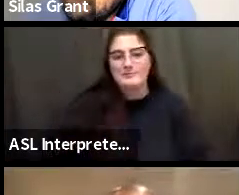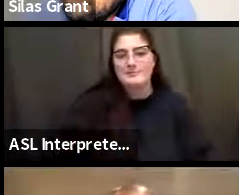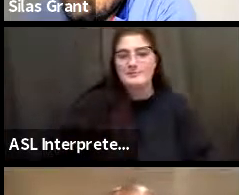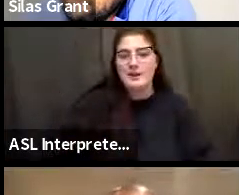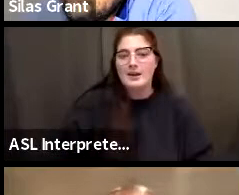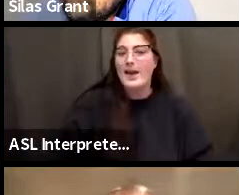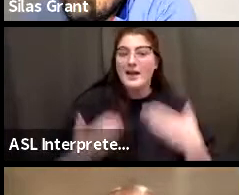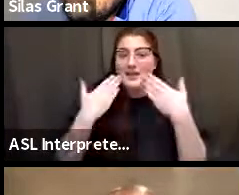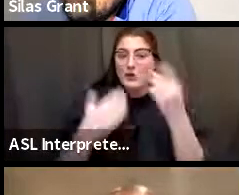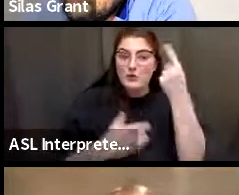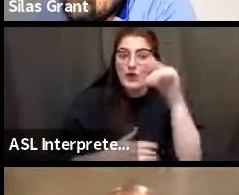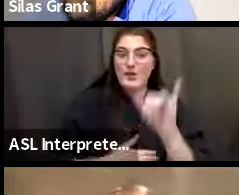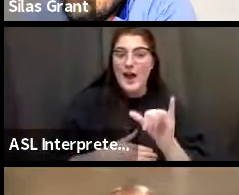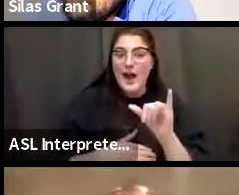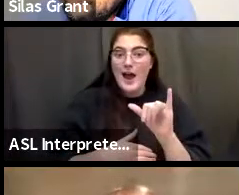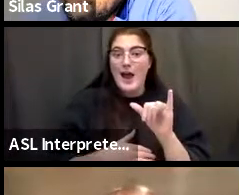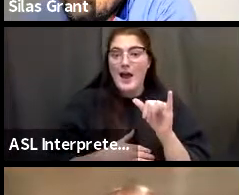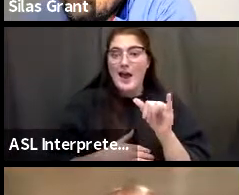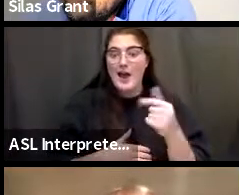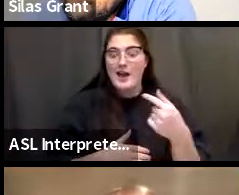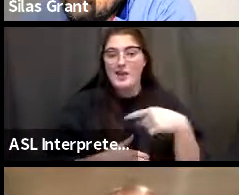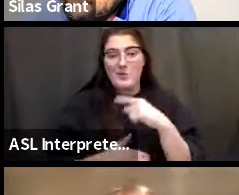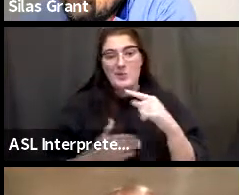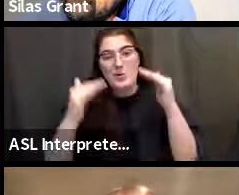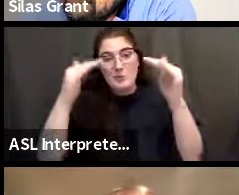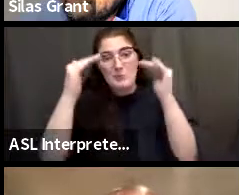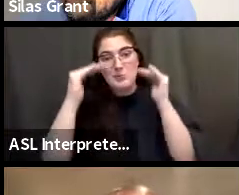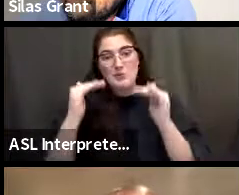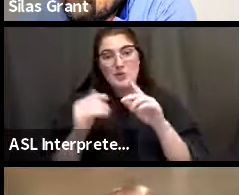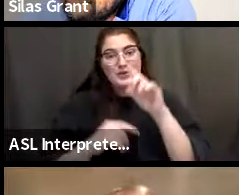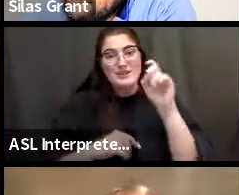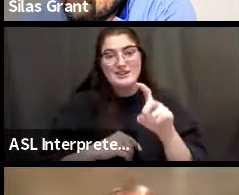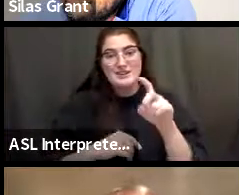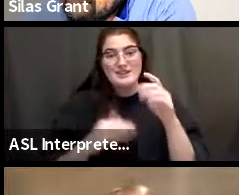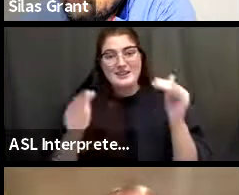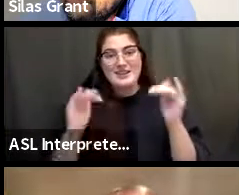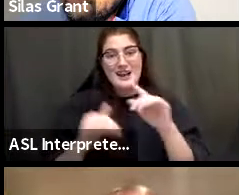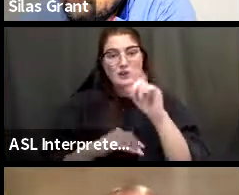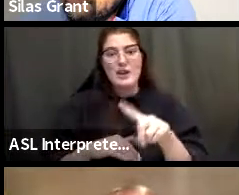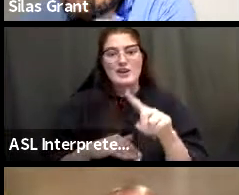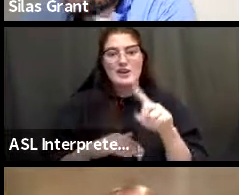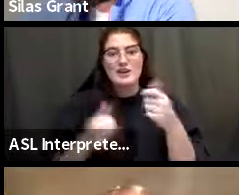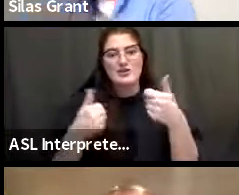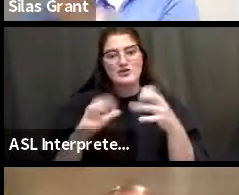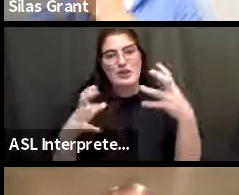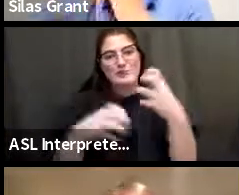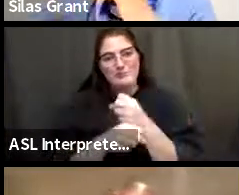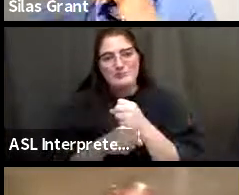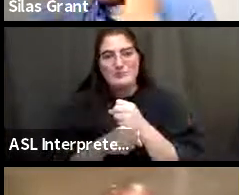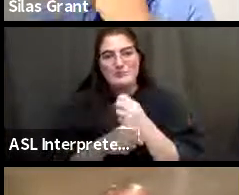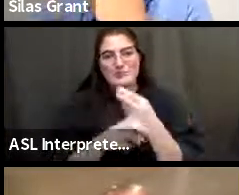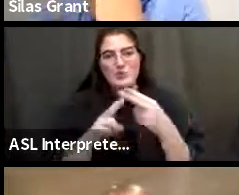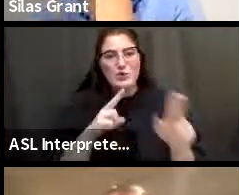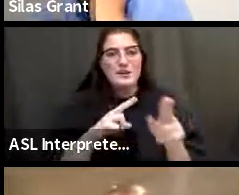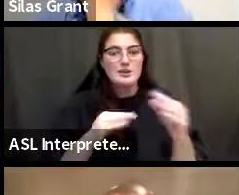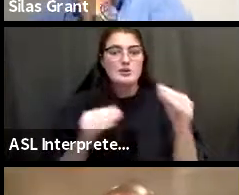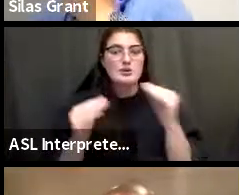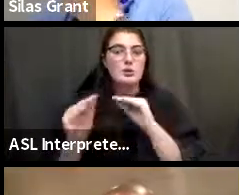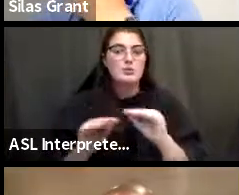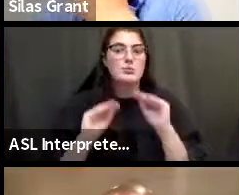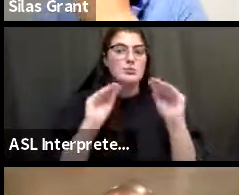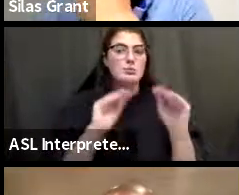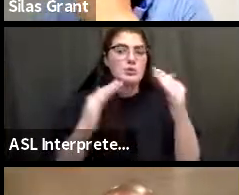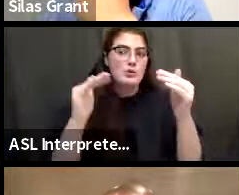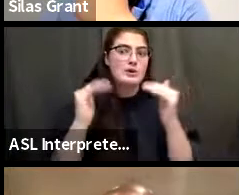Thank you for that. And then let's move on to our next question, and then we'll try to wrap this up shortly. So we'll move on to our